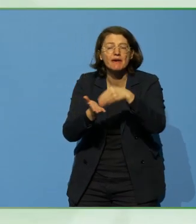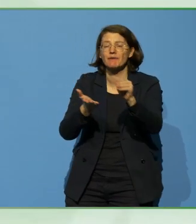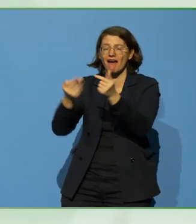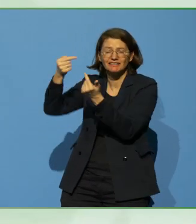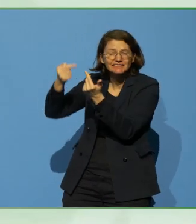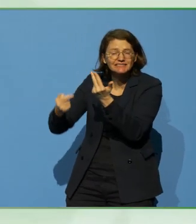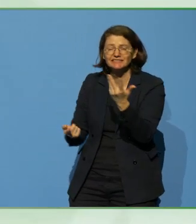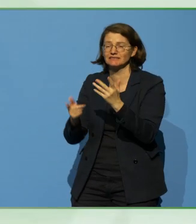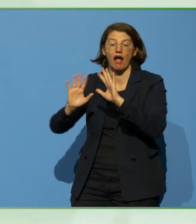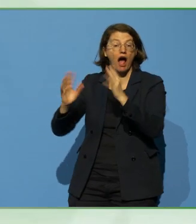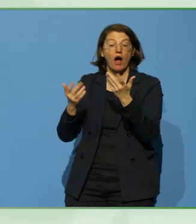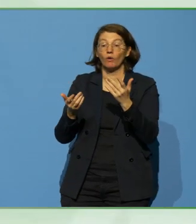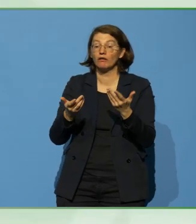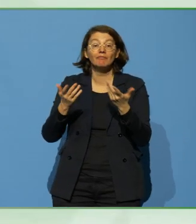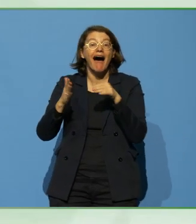but